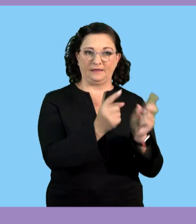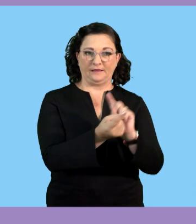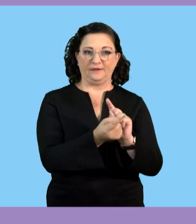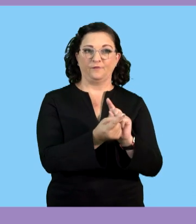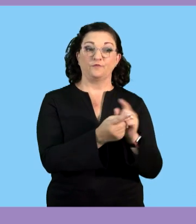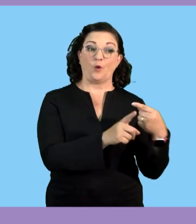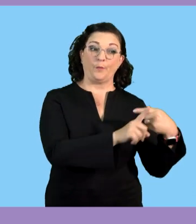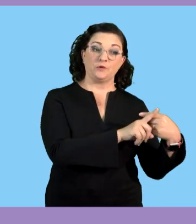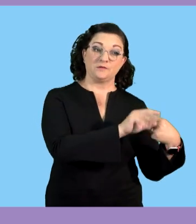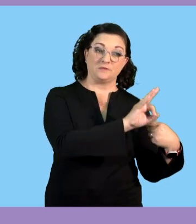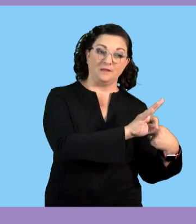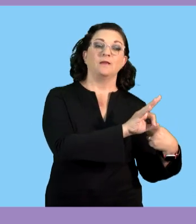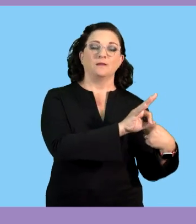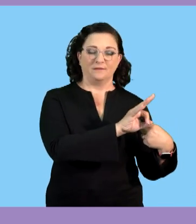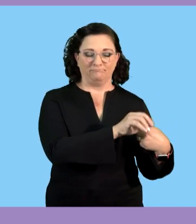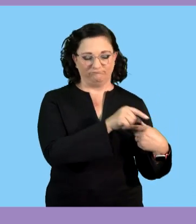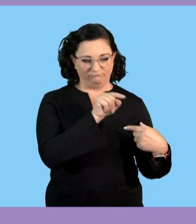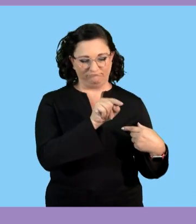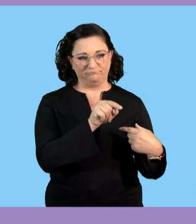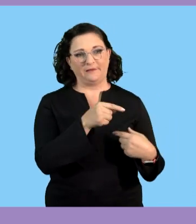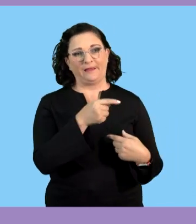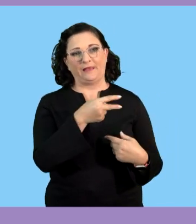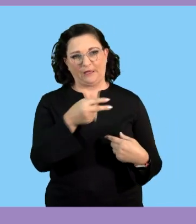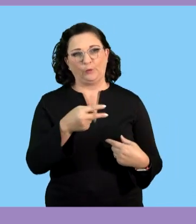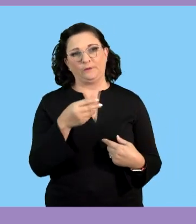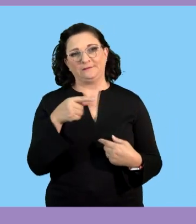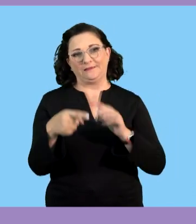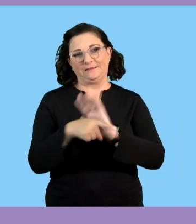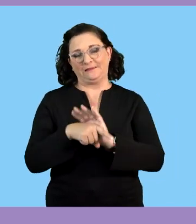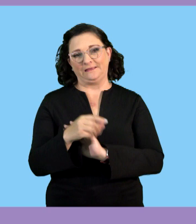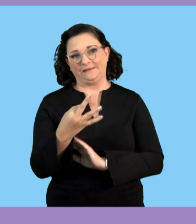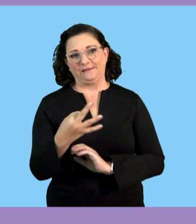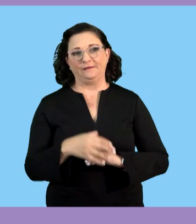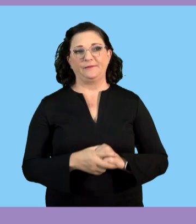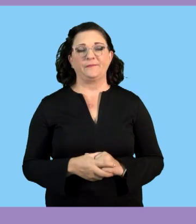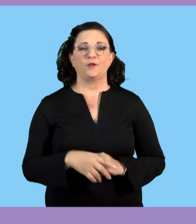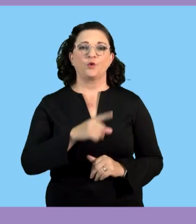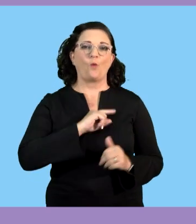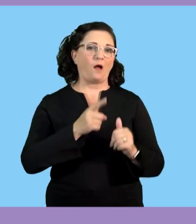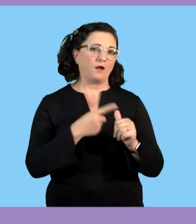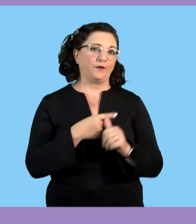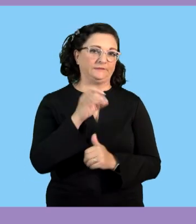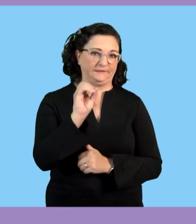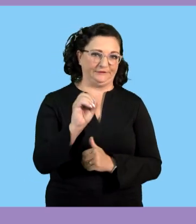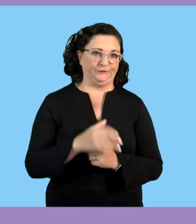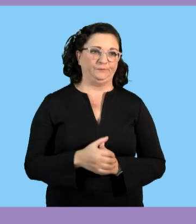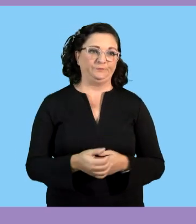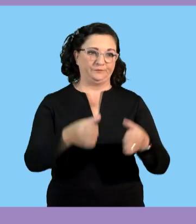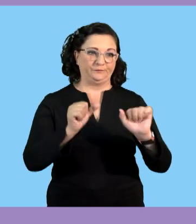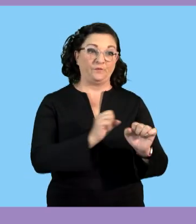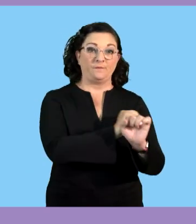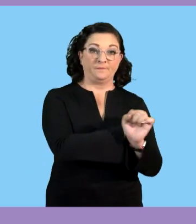a negative 3 because positive 3 plus a negative 3 is equals to 0. Then we have the multiplicative